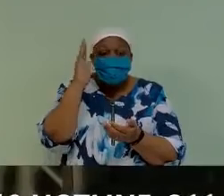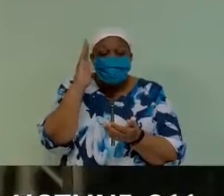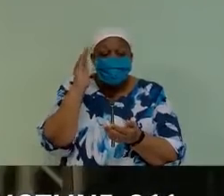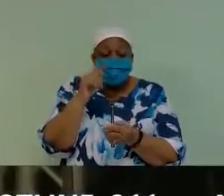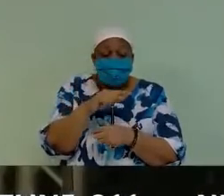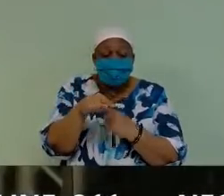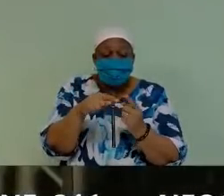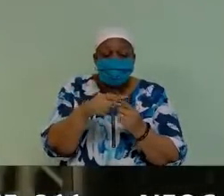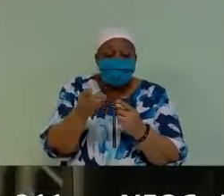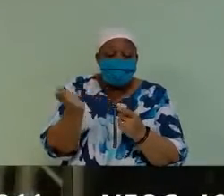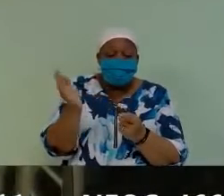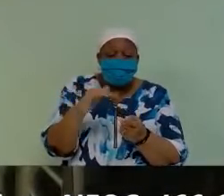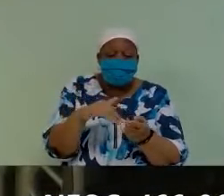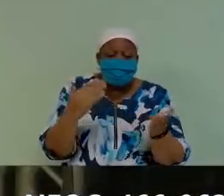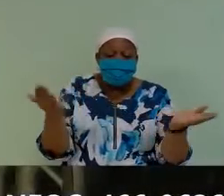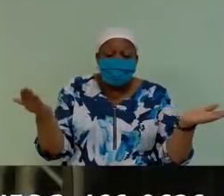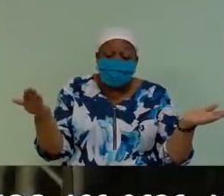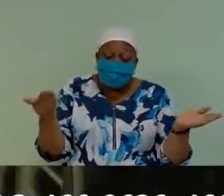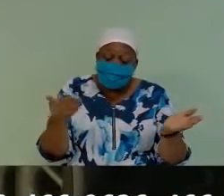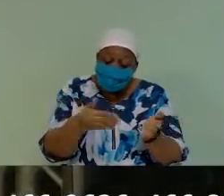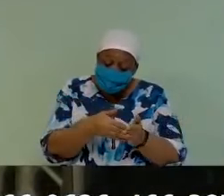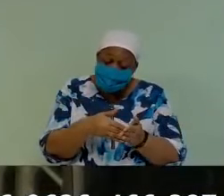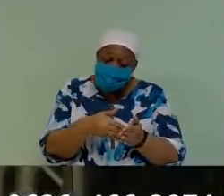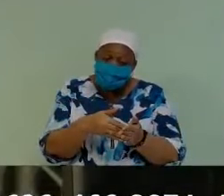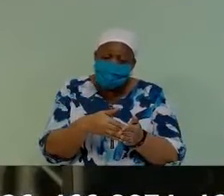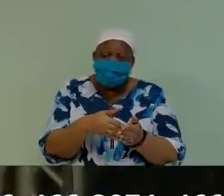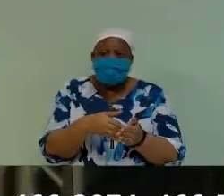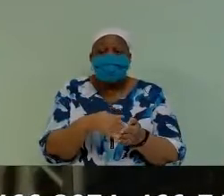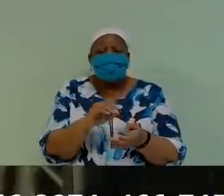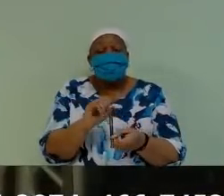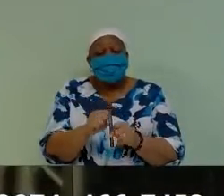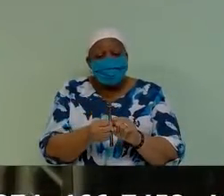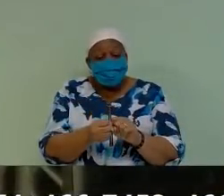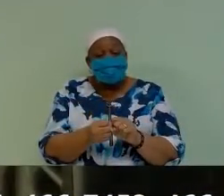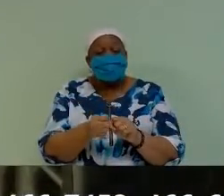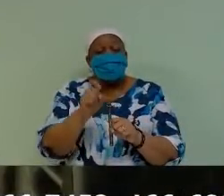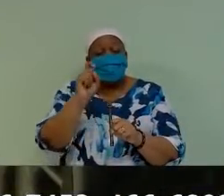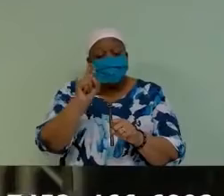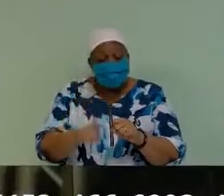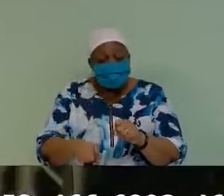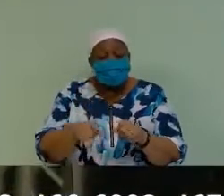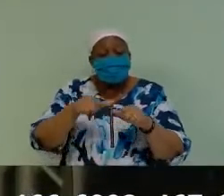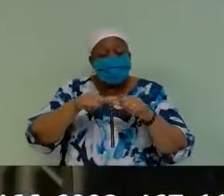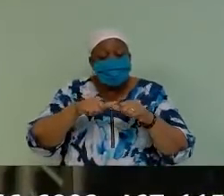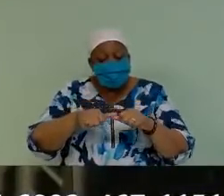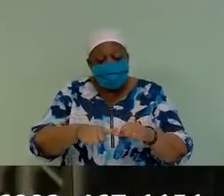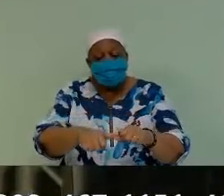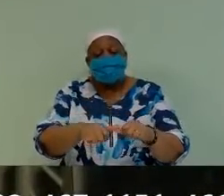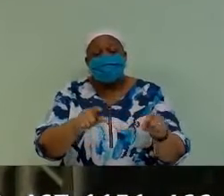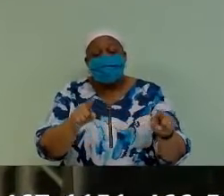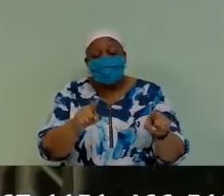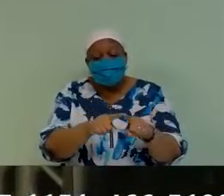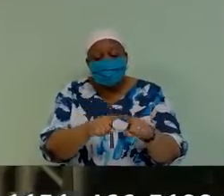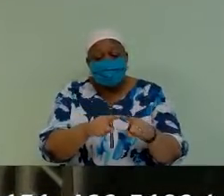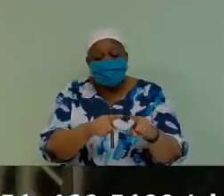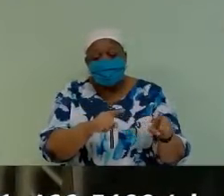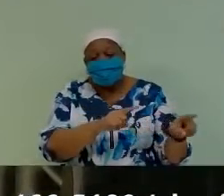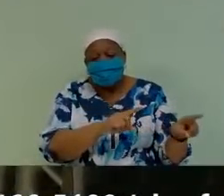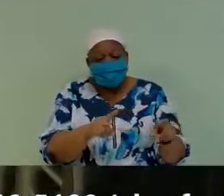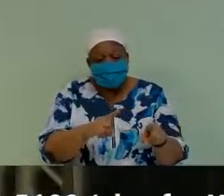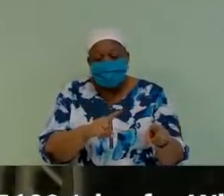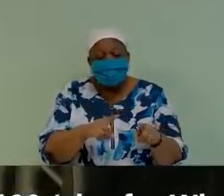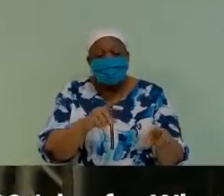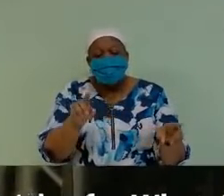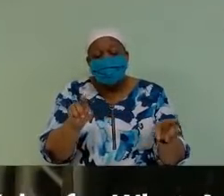be reintroduced into the Federation. And so the measures must continue, because for now, those are